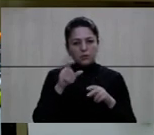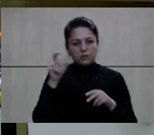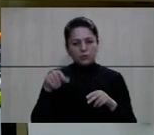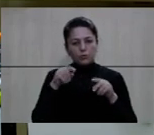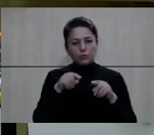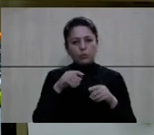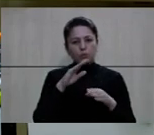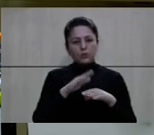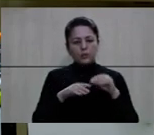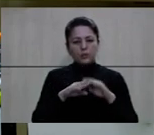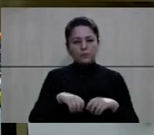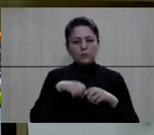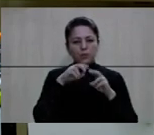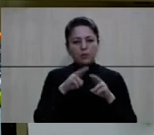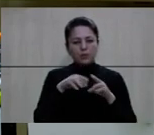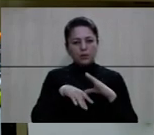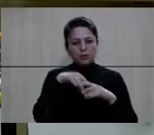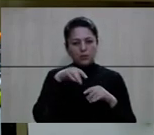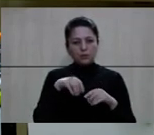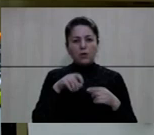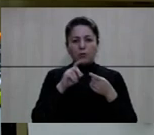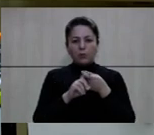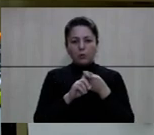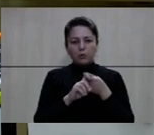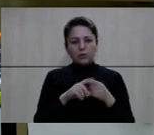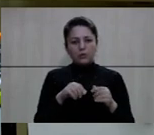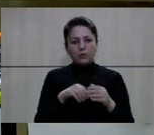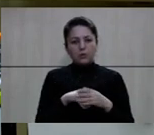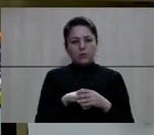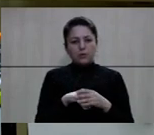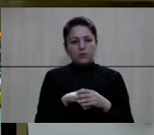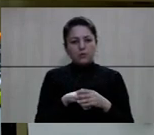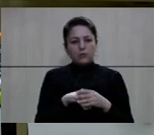o'sha kasbni egallaganda kasbining bog'liqlik tomoni, ya'ni